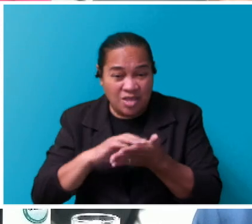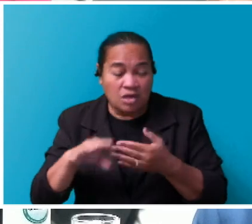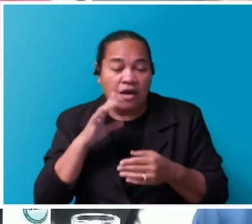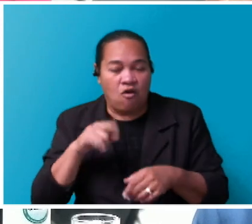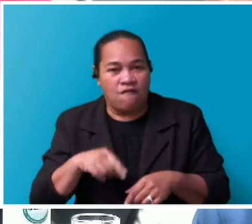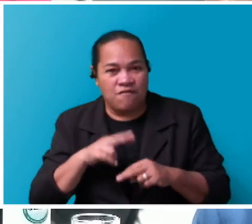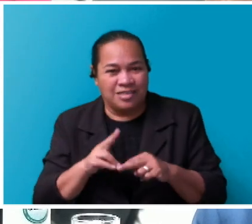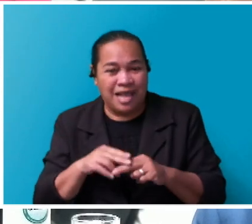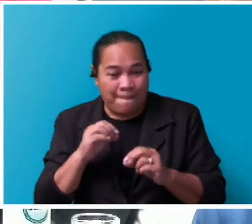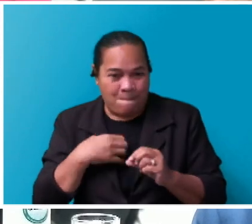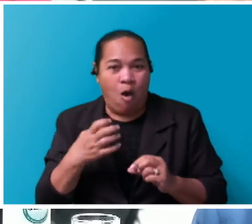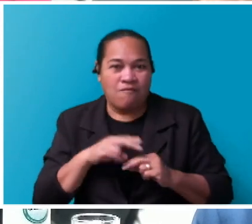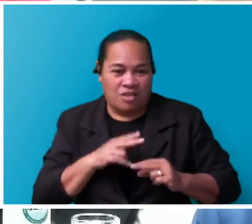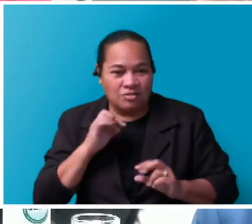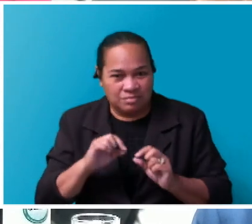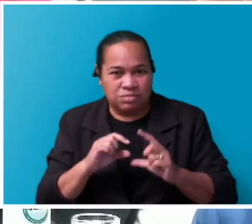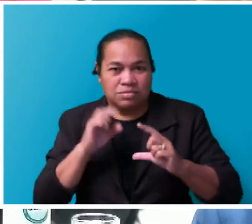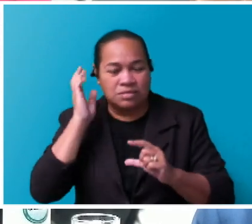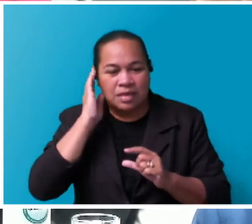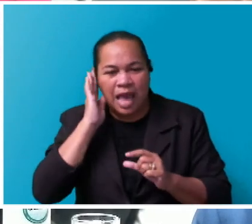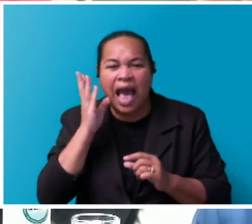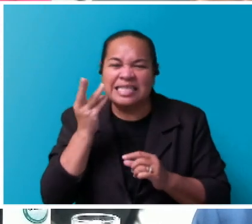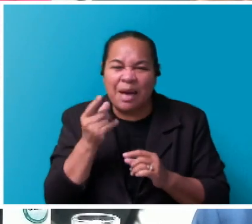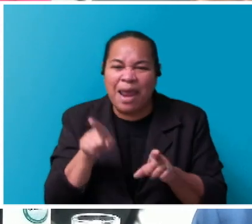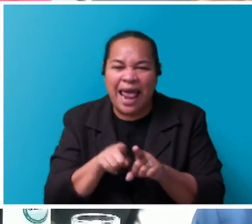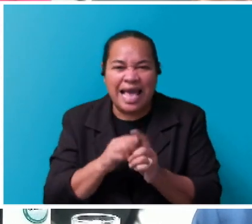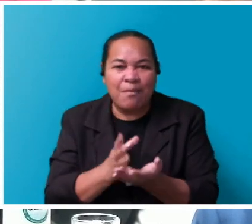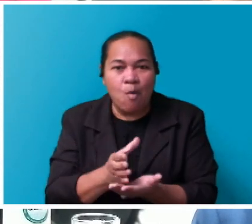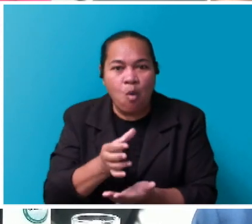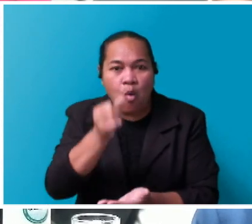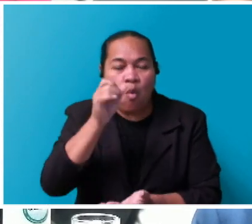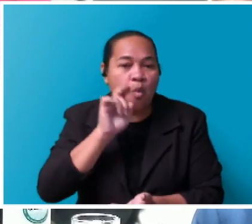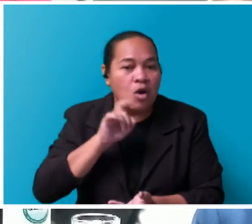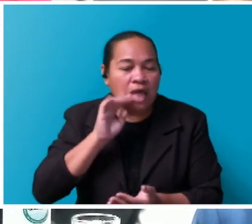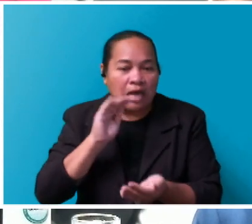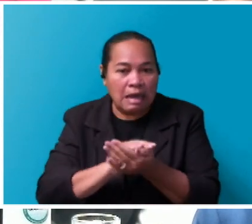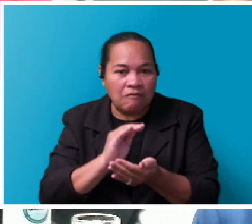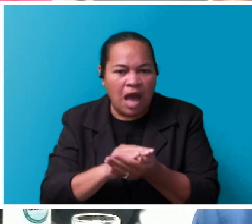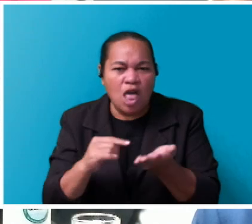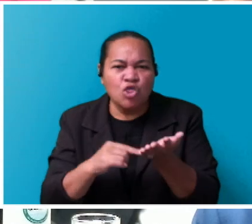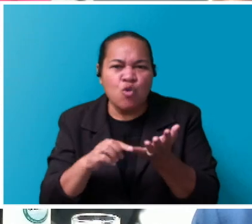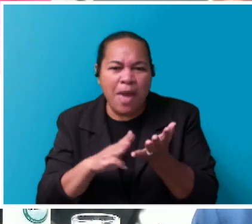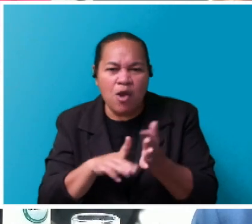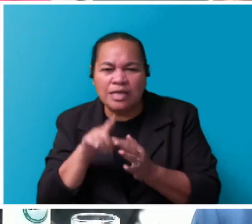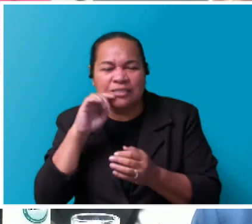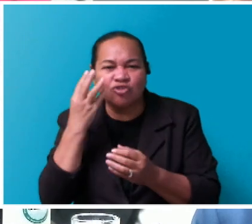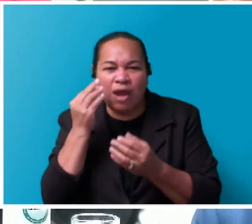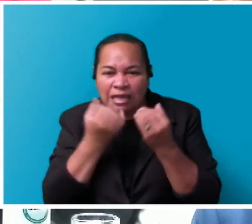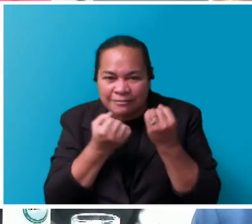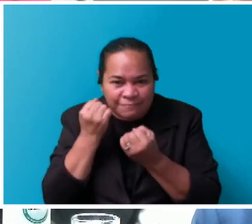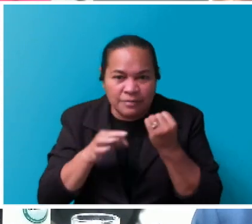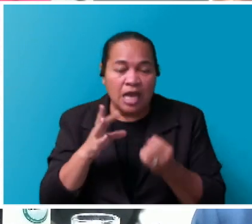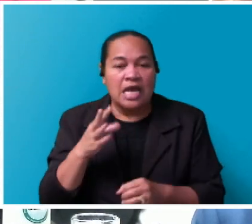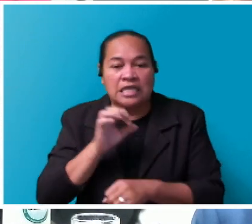major exports, as we know, include bottled water, kava, turmeric, cane, sugarcane,